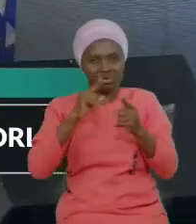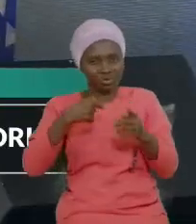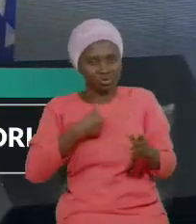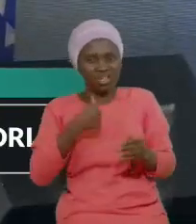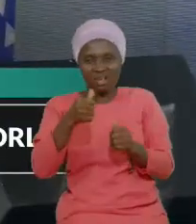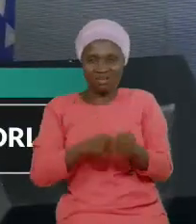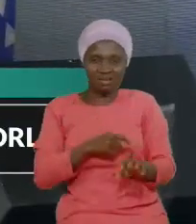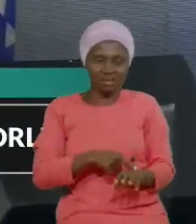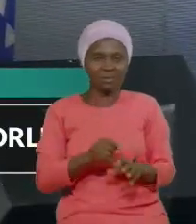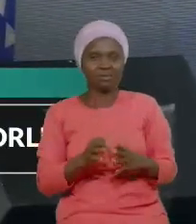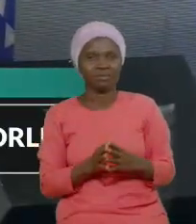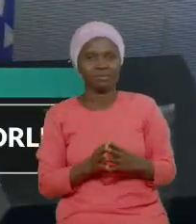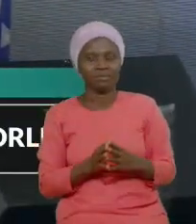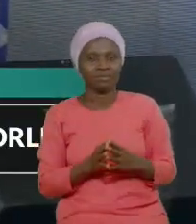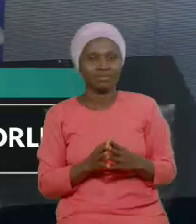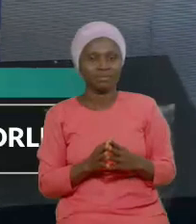time.